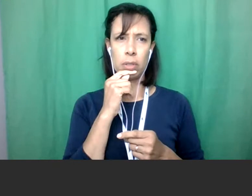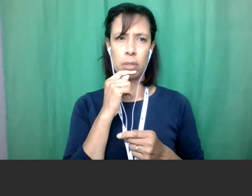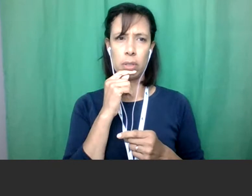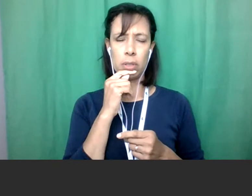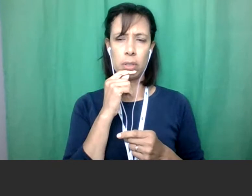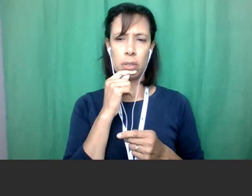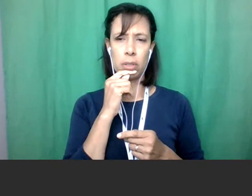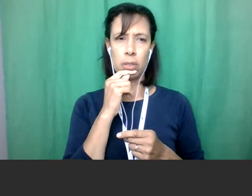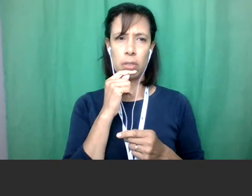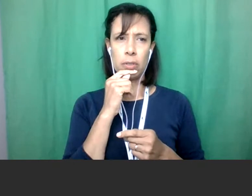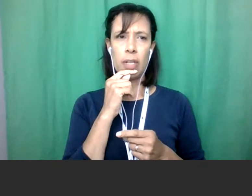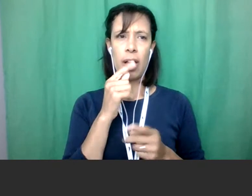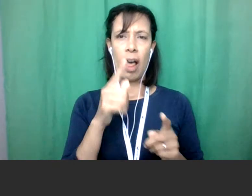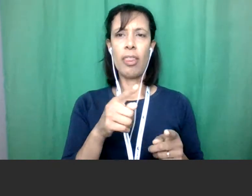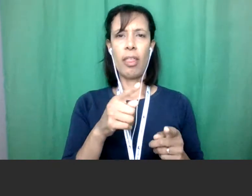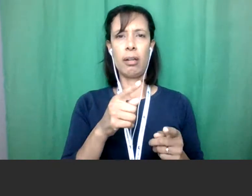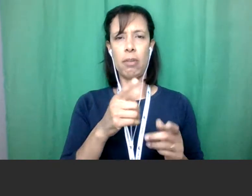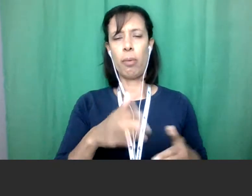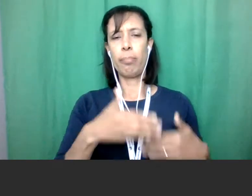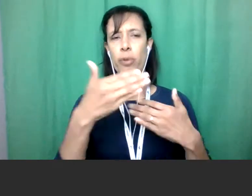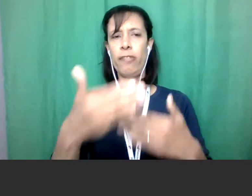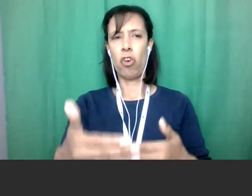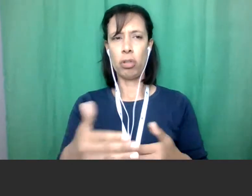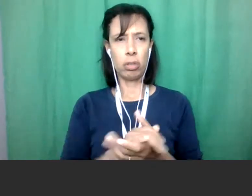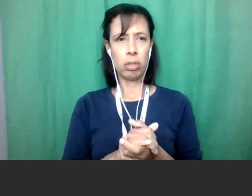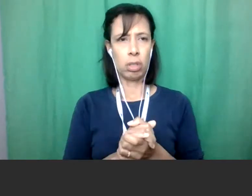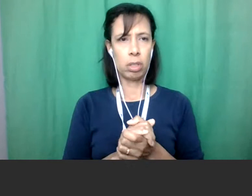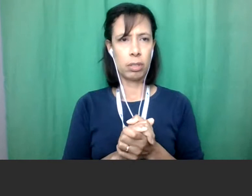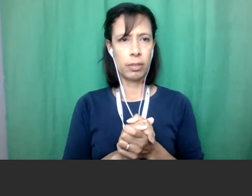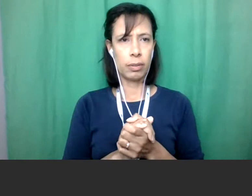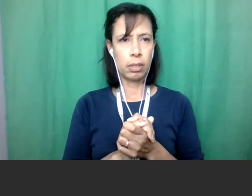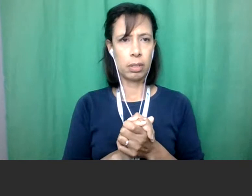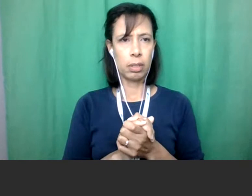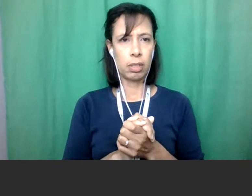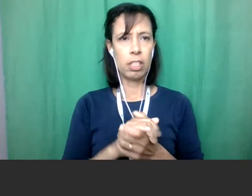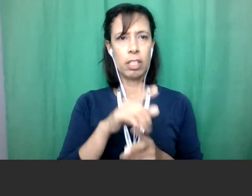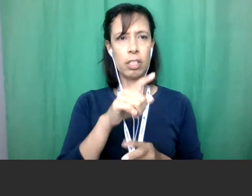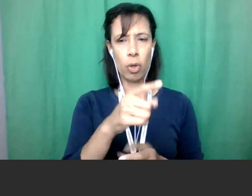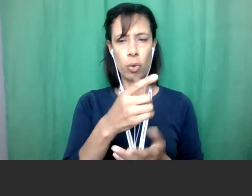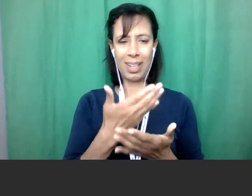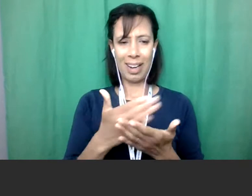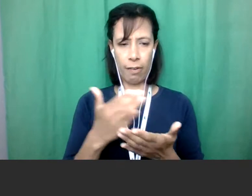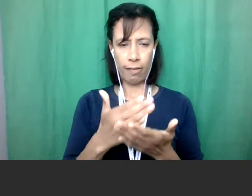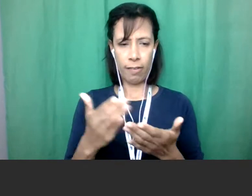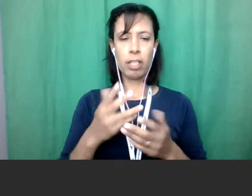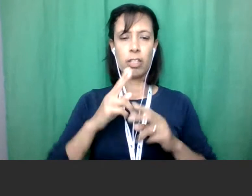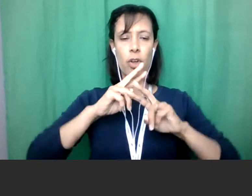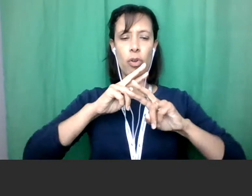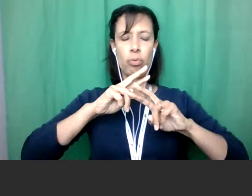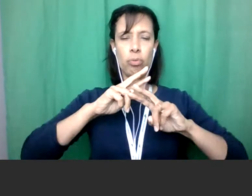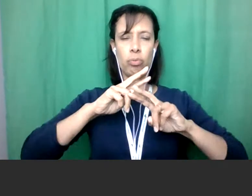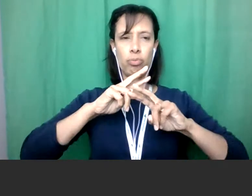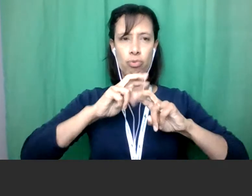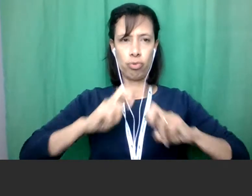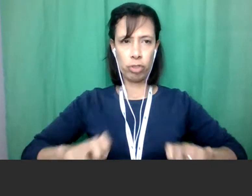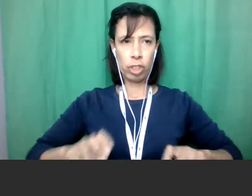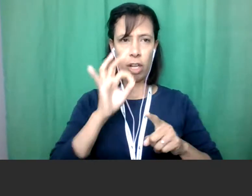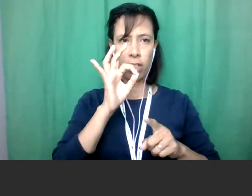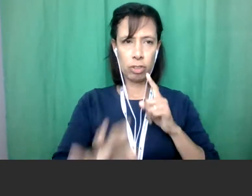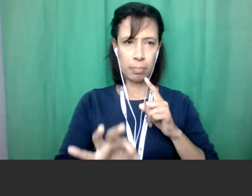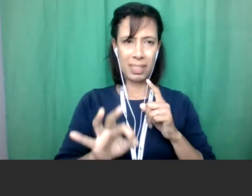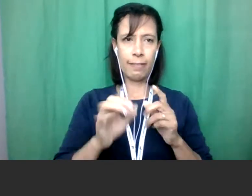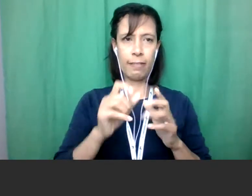thing. So Georgia, to clarify my understanding, we research a particular topic, correct? Finding academic readings which discuss the